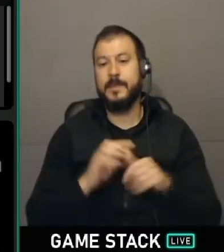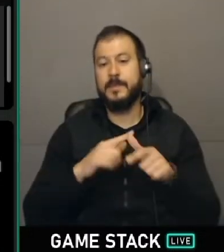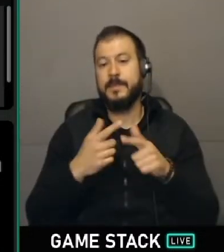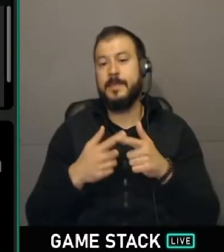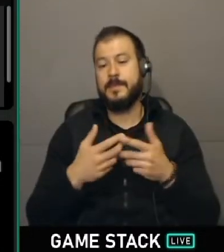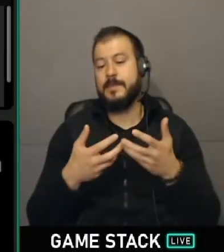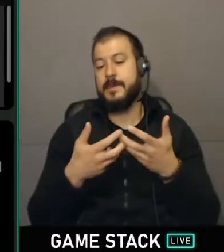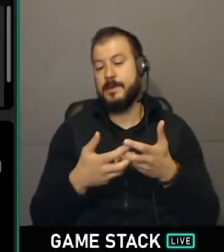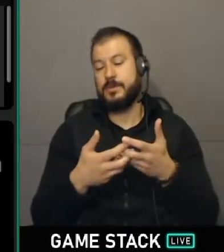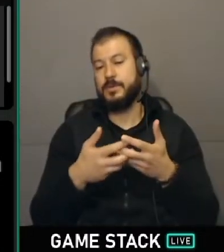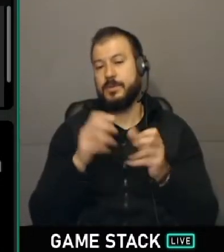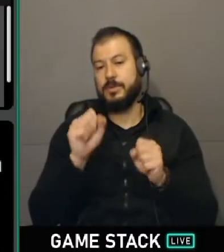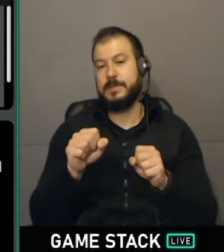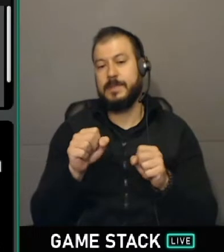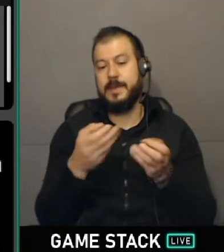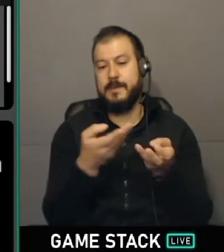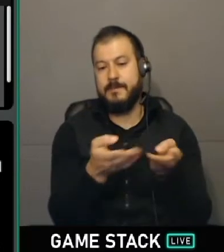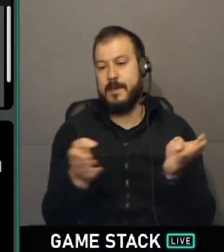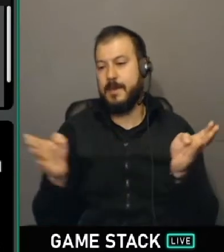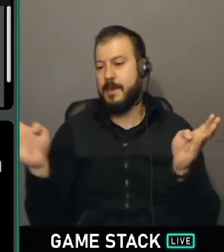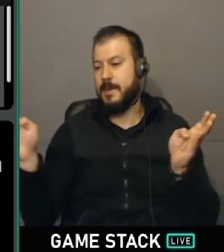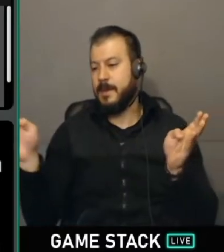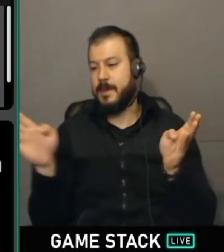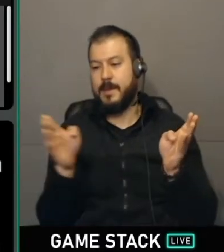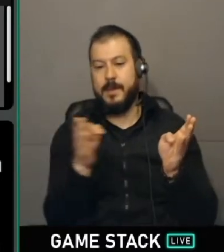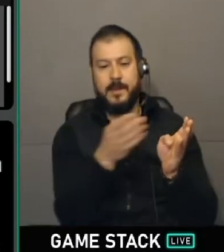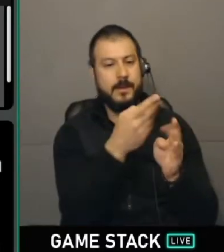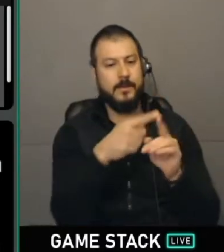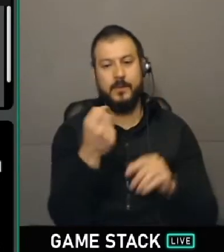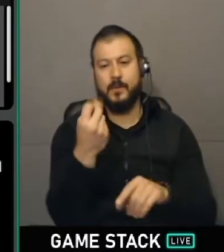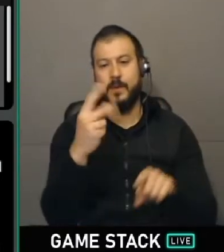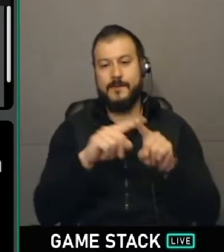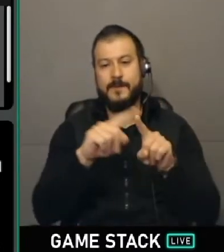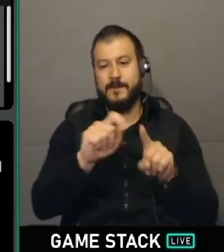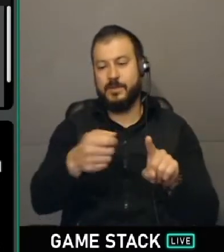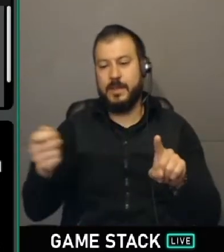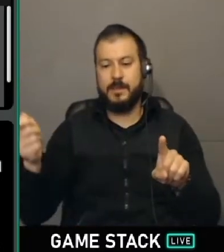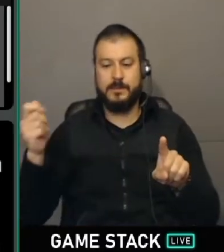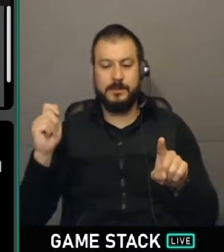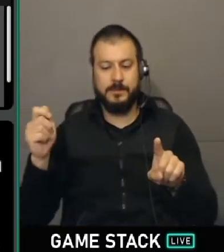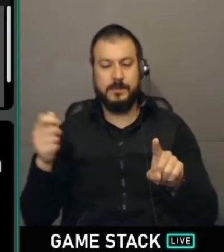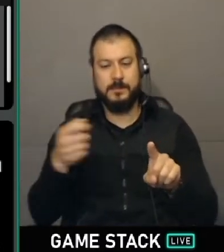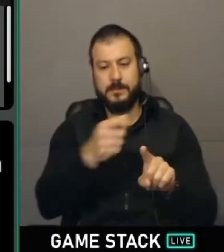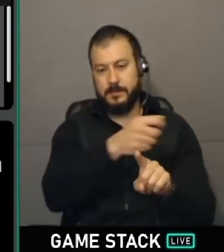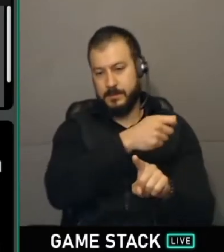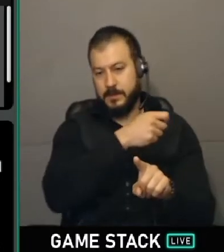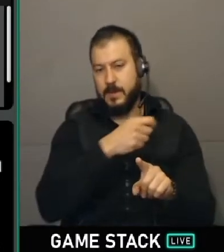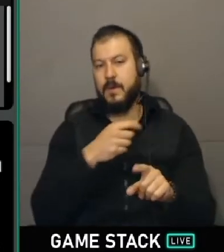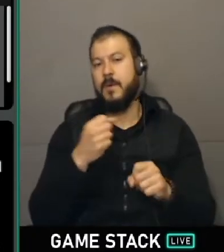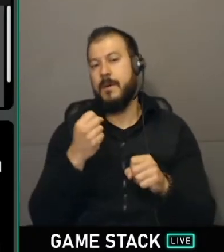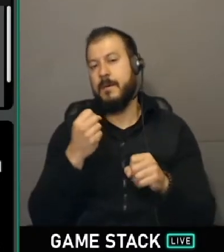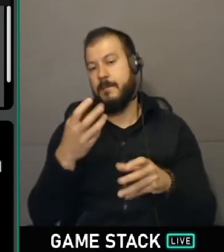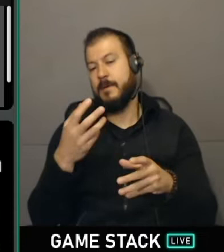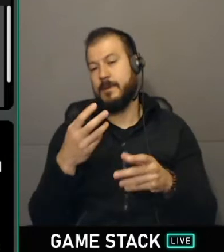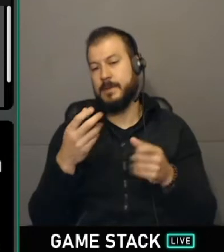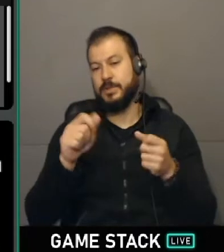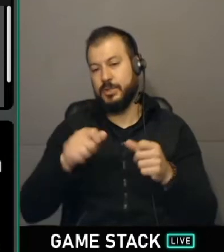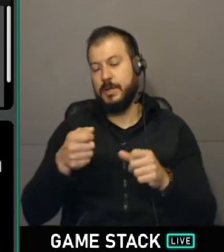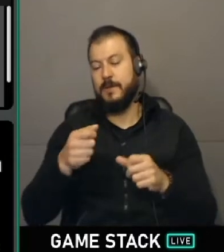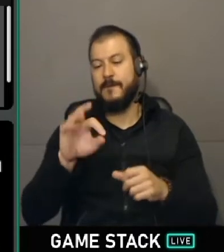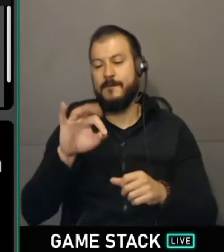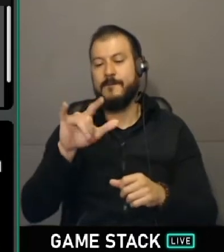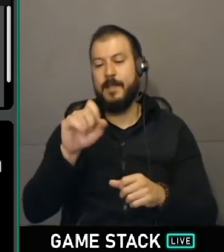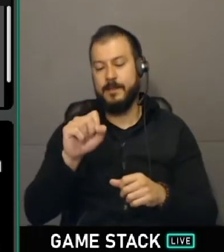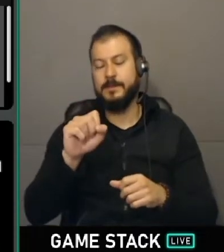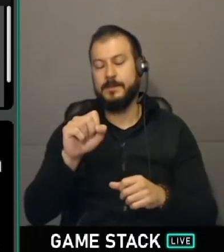to pan to those 12 channels or playback multi-channel files